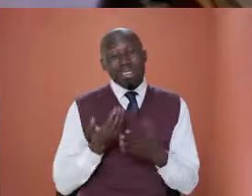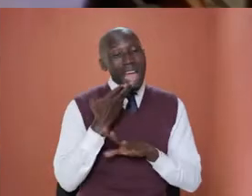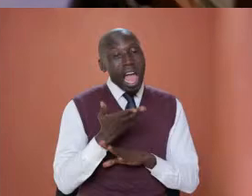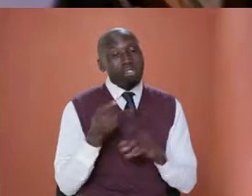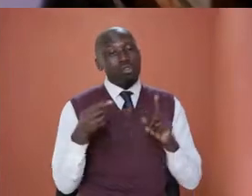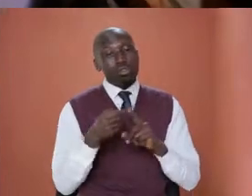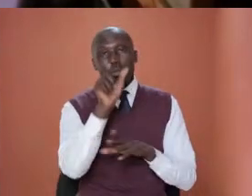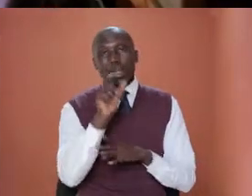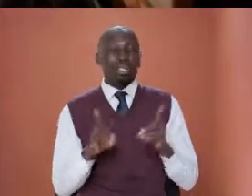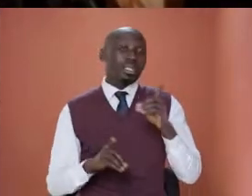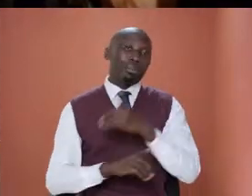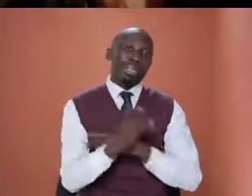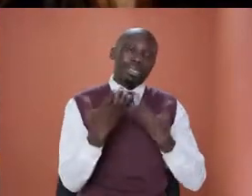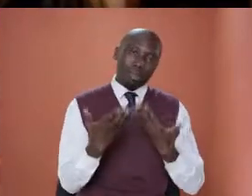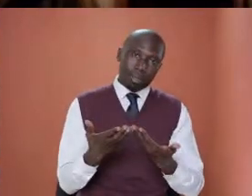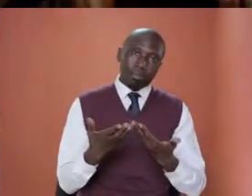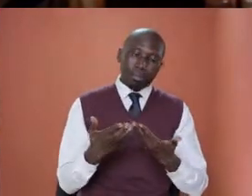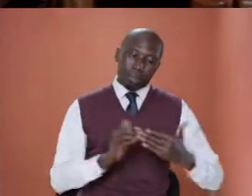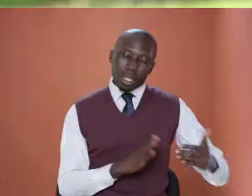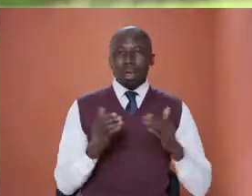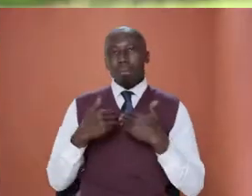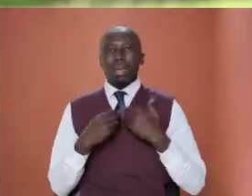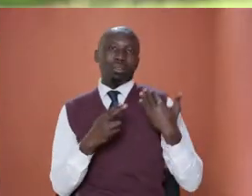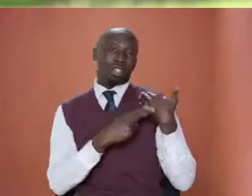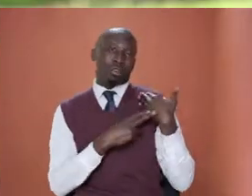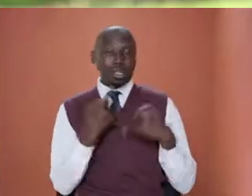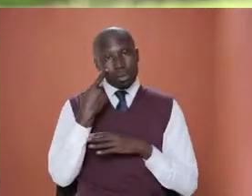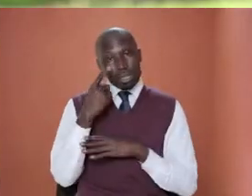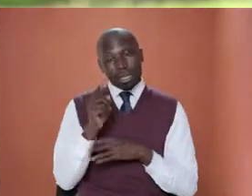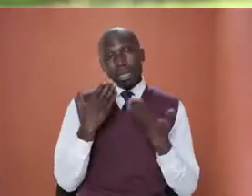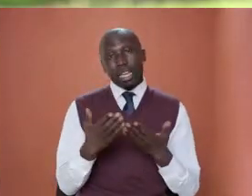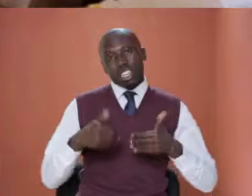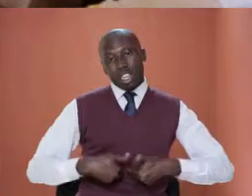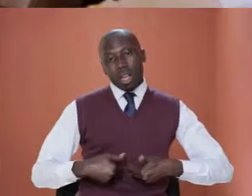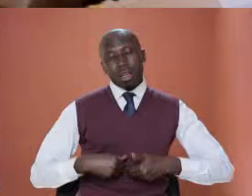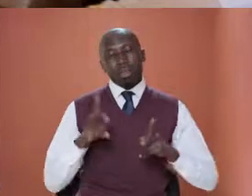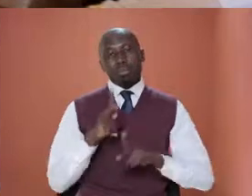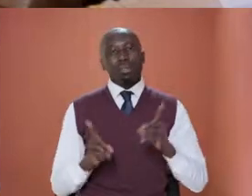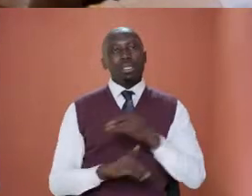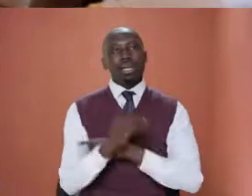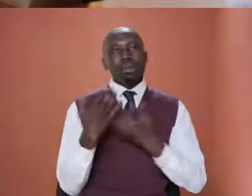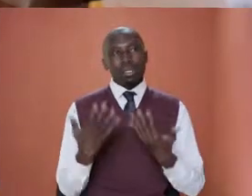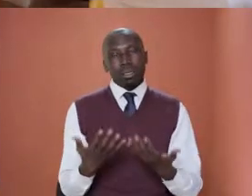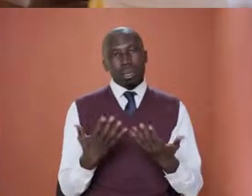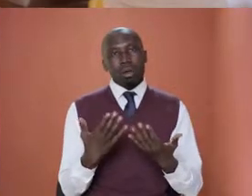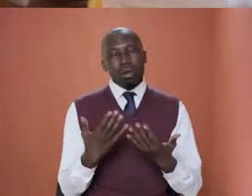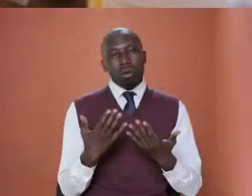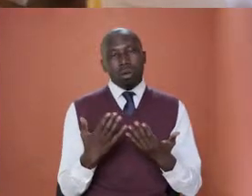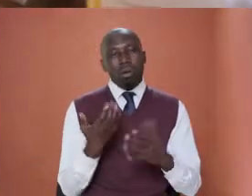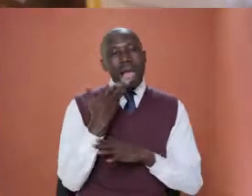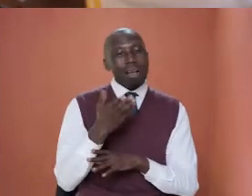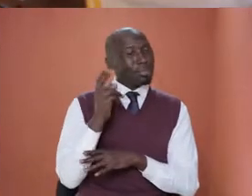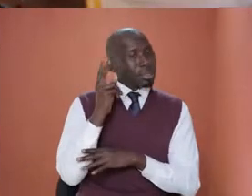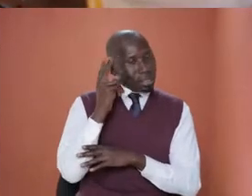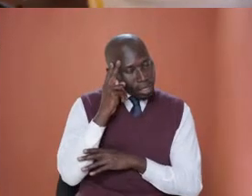towards persons with disabilities. My role is to ensure that young people with disabilities who have